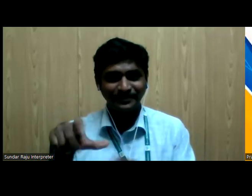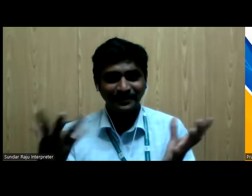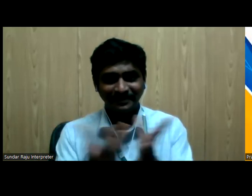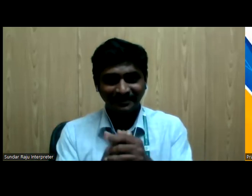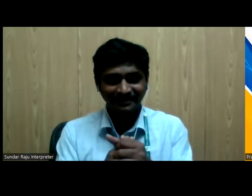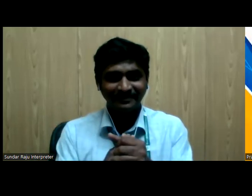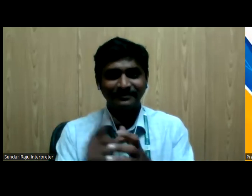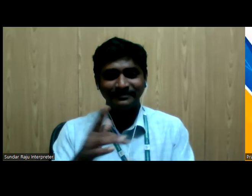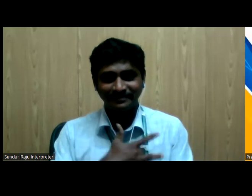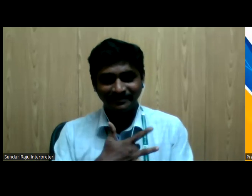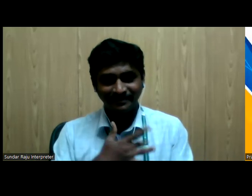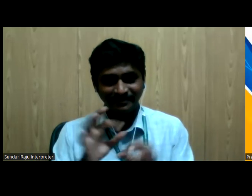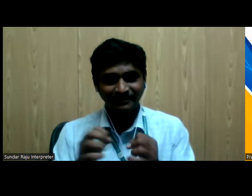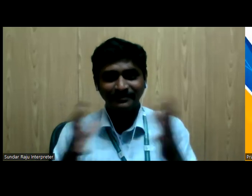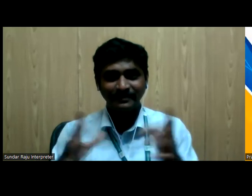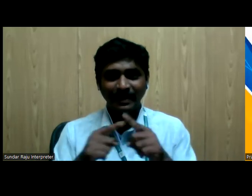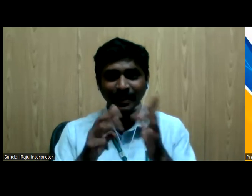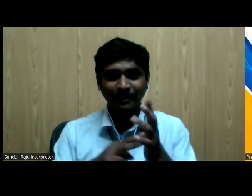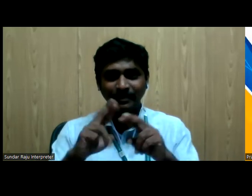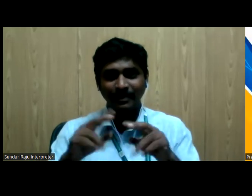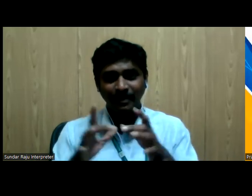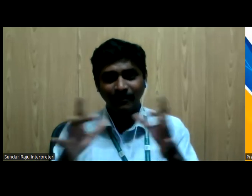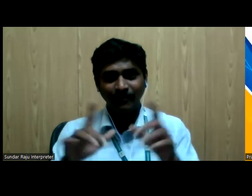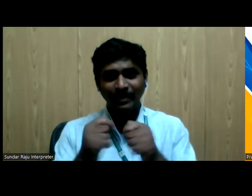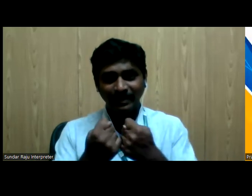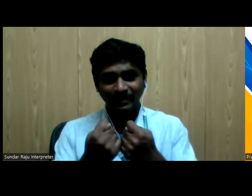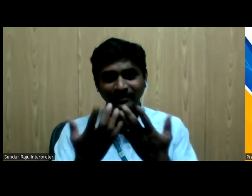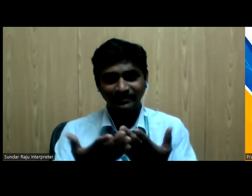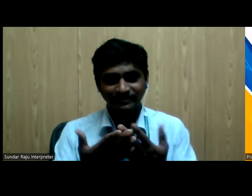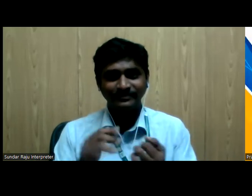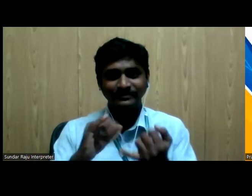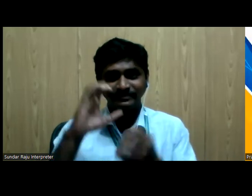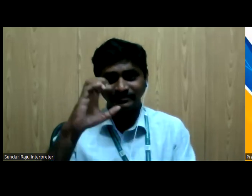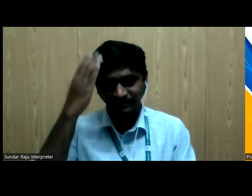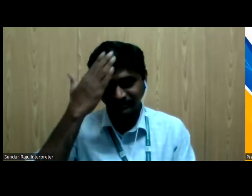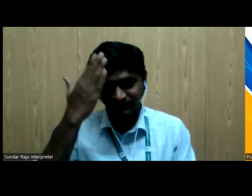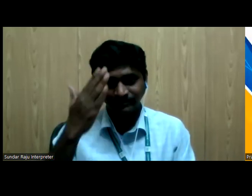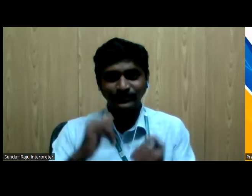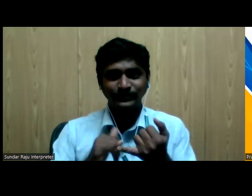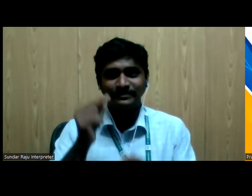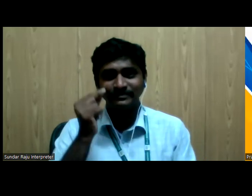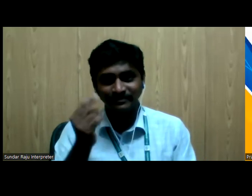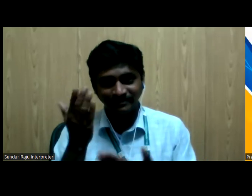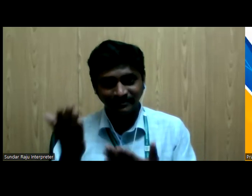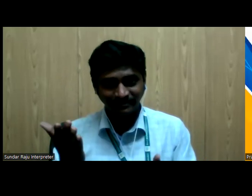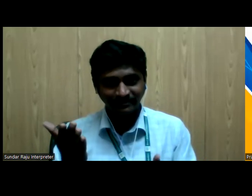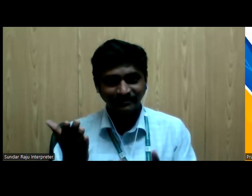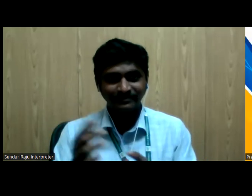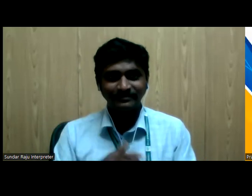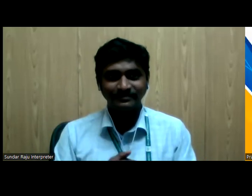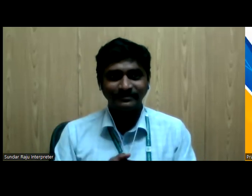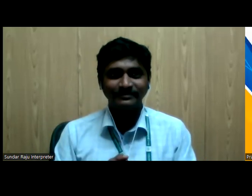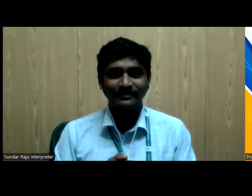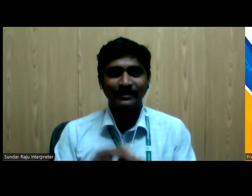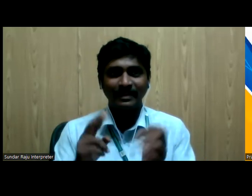I extend my heartfelt thanks to Tech Mahindra Foundation team, Mr. Chetan Kapoor sir, Sudhir Babu, and Ms. Neha Soneji and